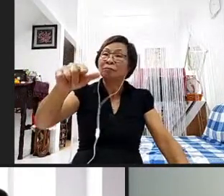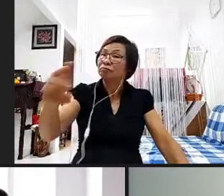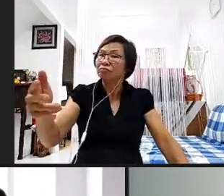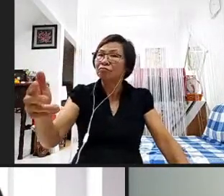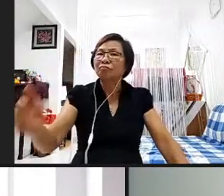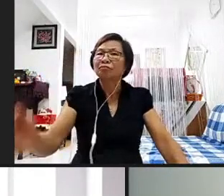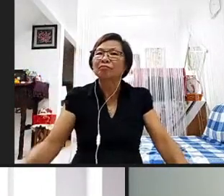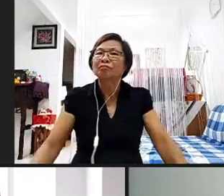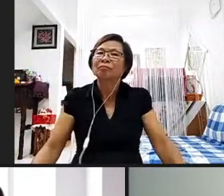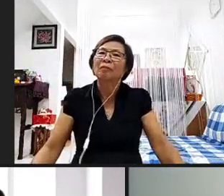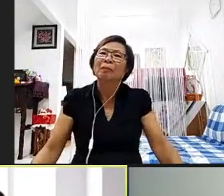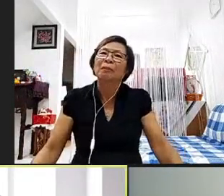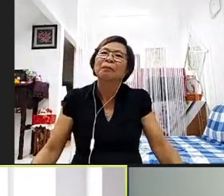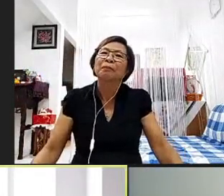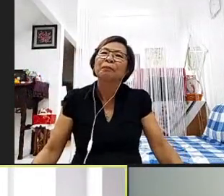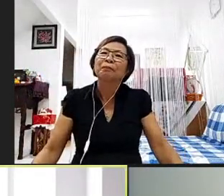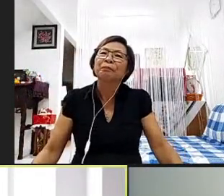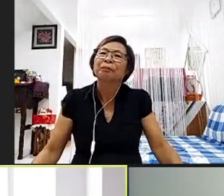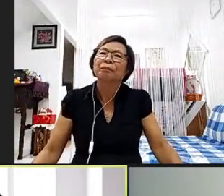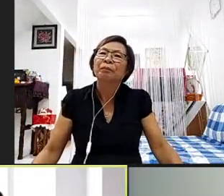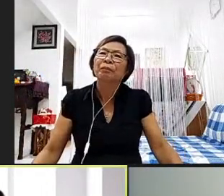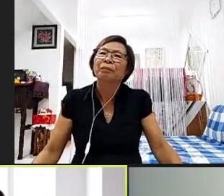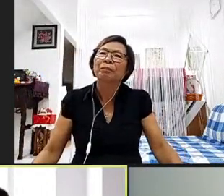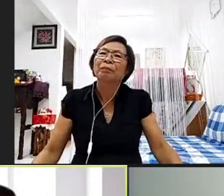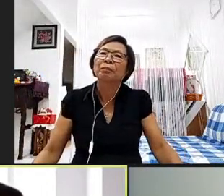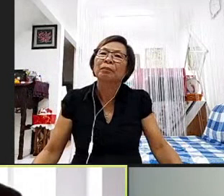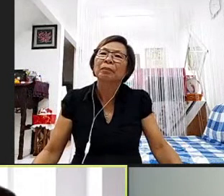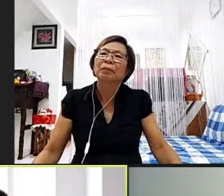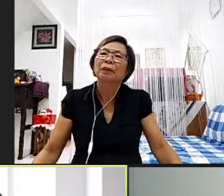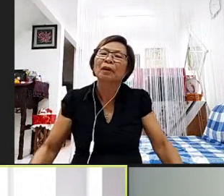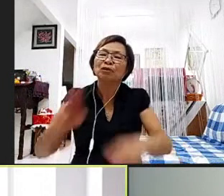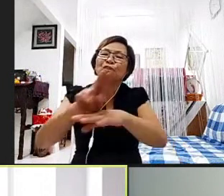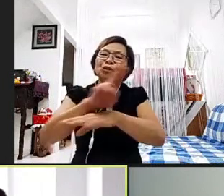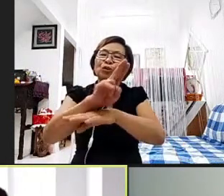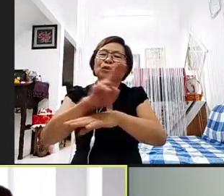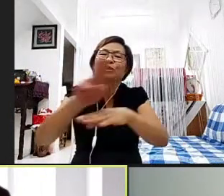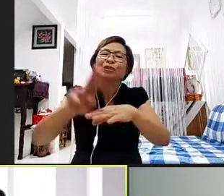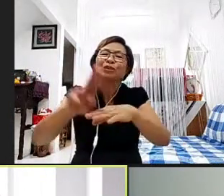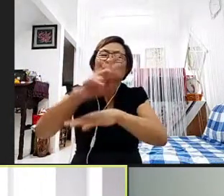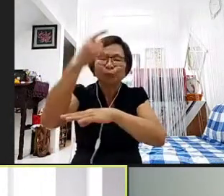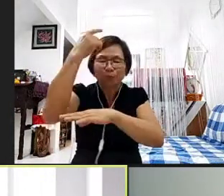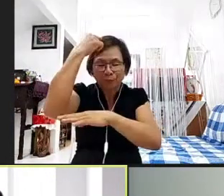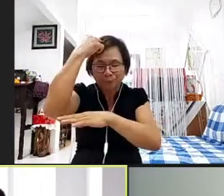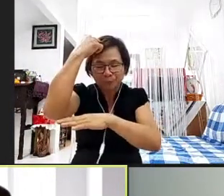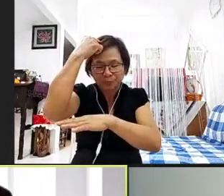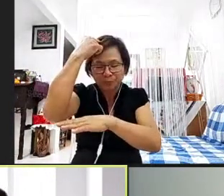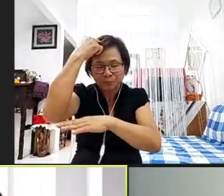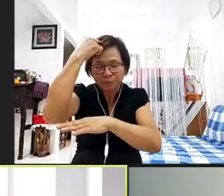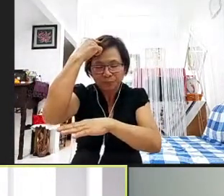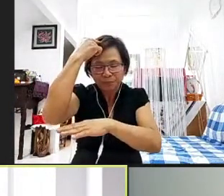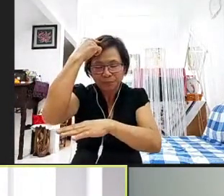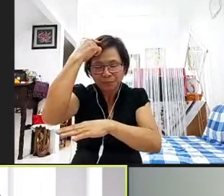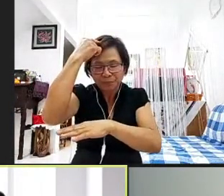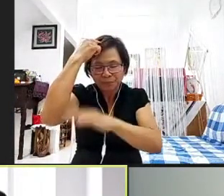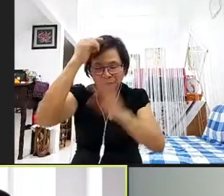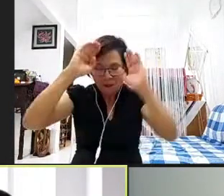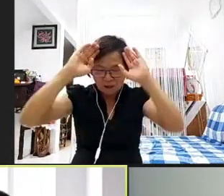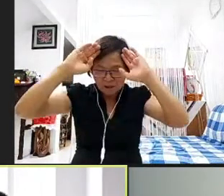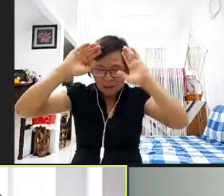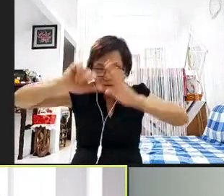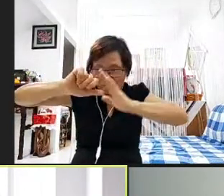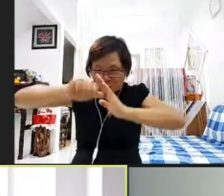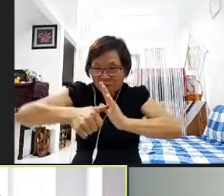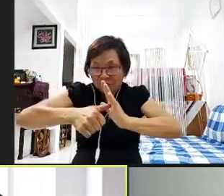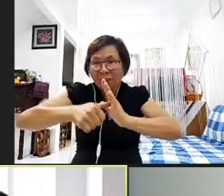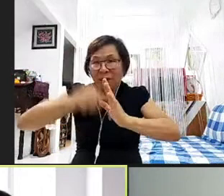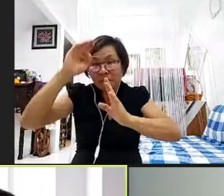I just want to add on the use of mindfulness. Mindfulness, we are all Buddhists, so to emphasize mindfulness.